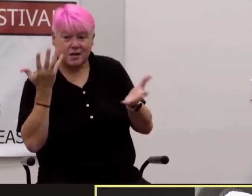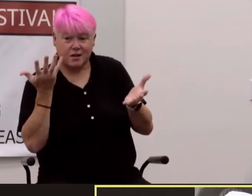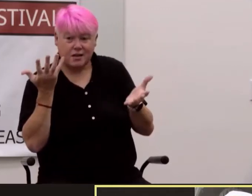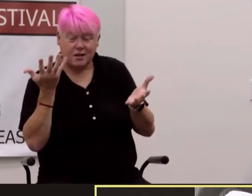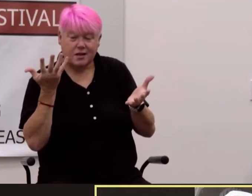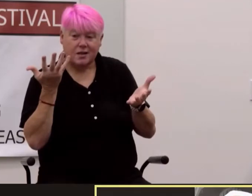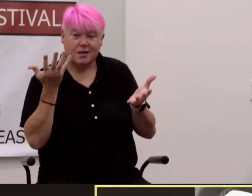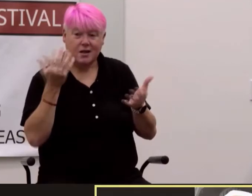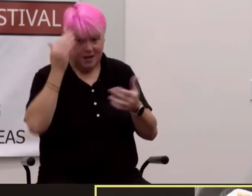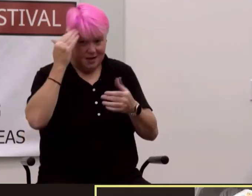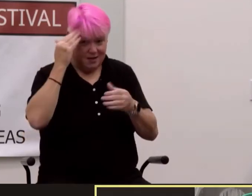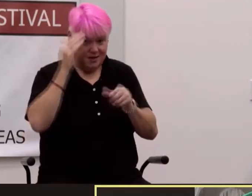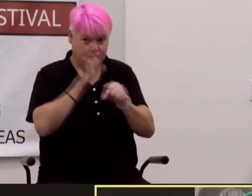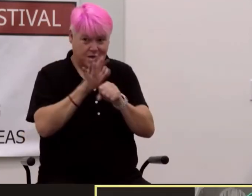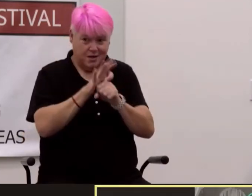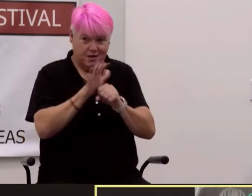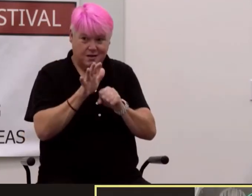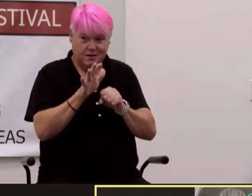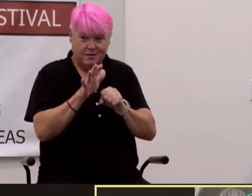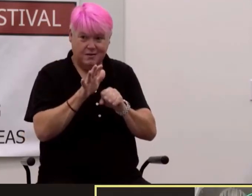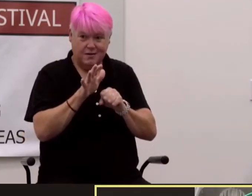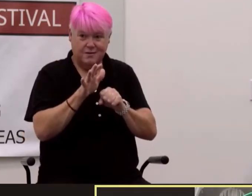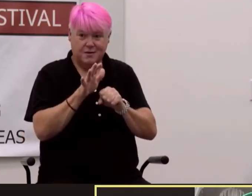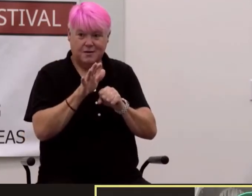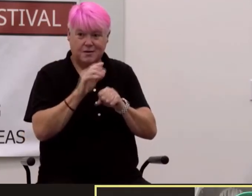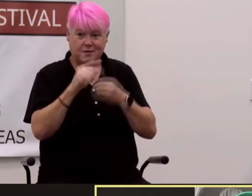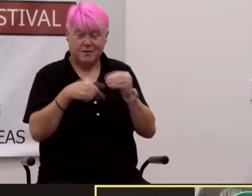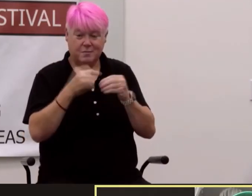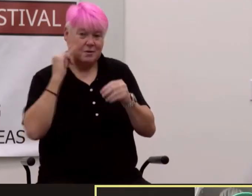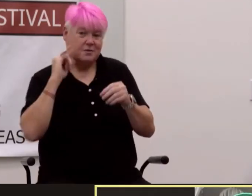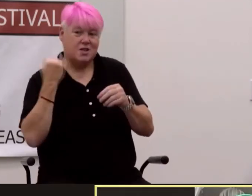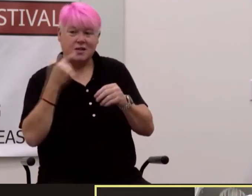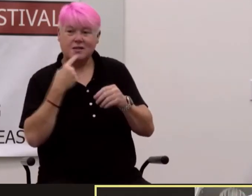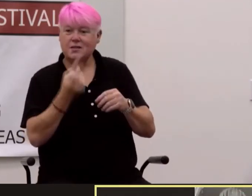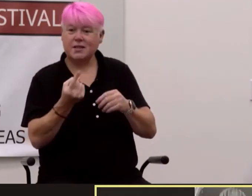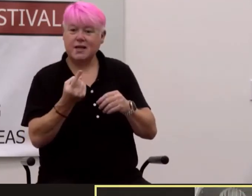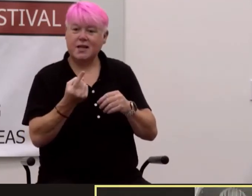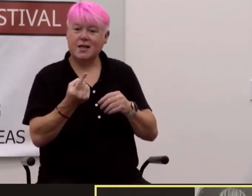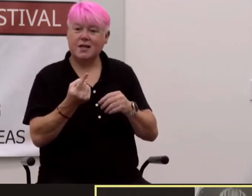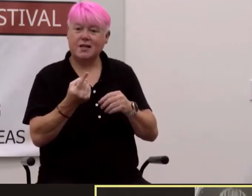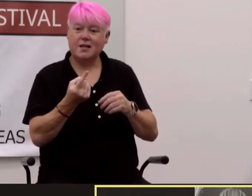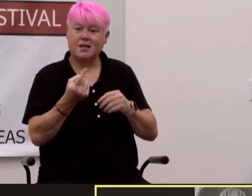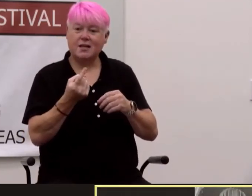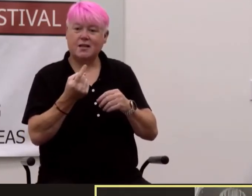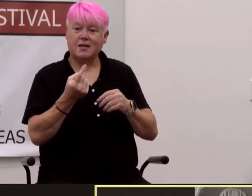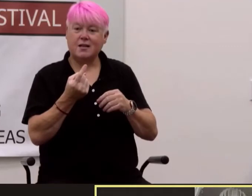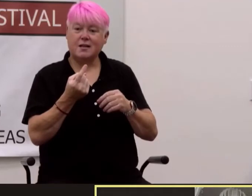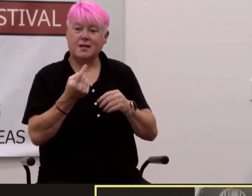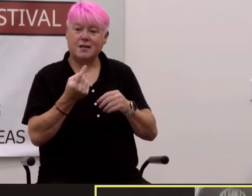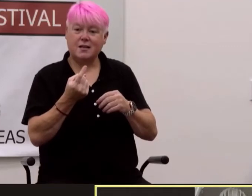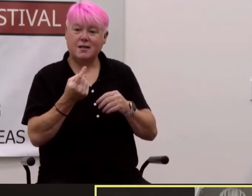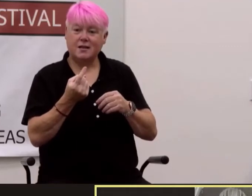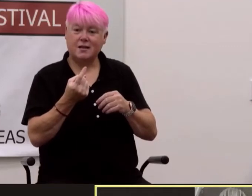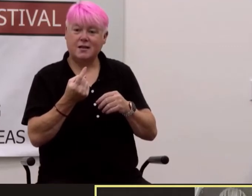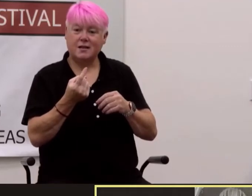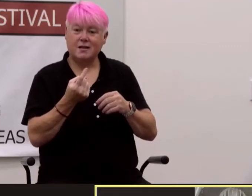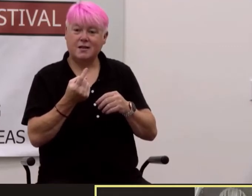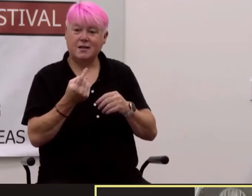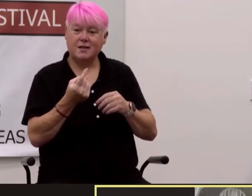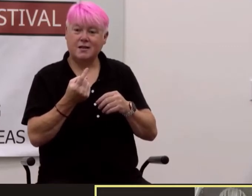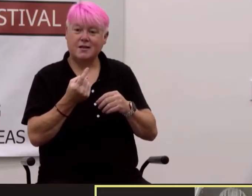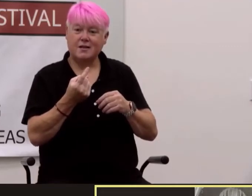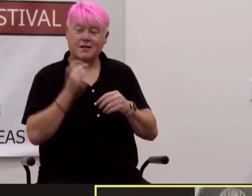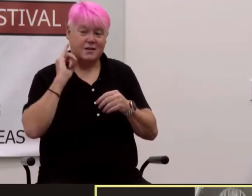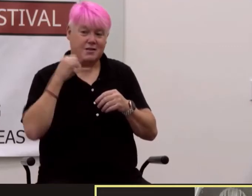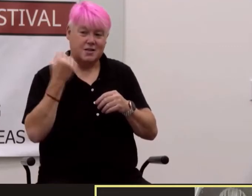know enough. I know enough about Jen now to say, like, and again, Jen's gonna